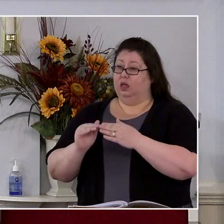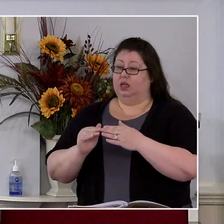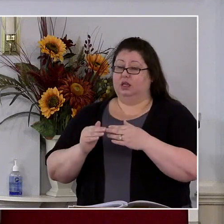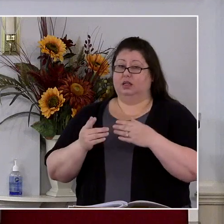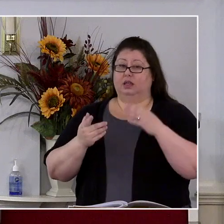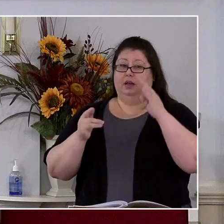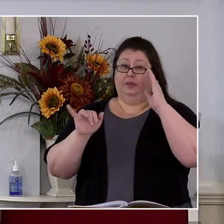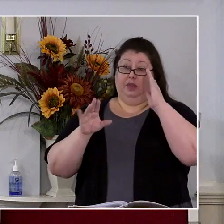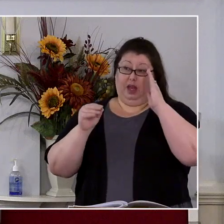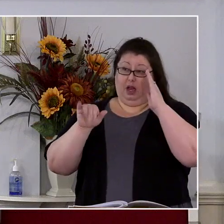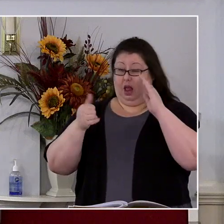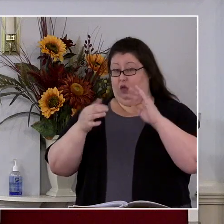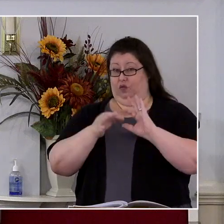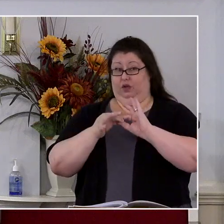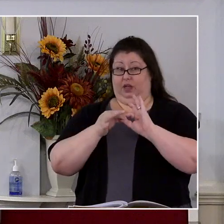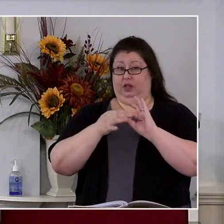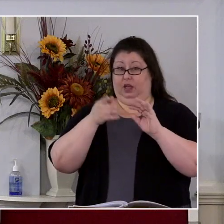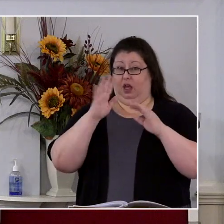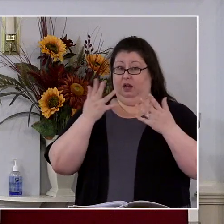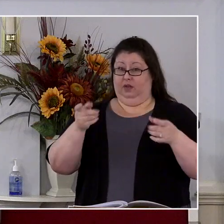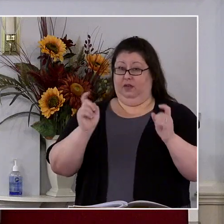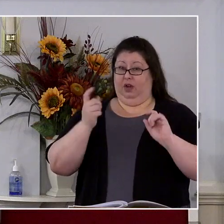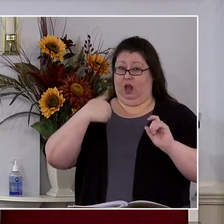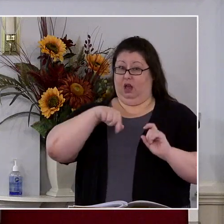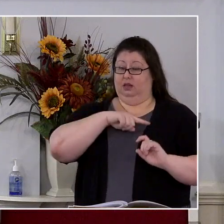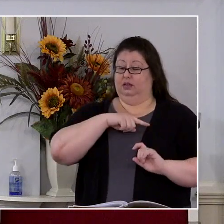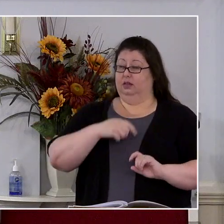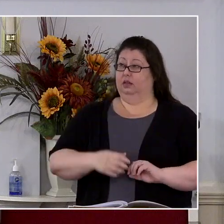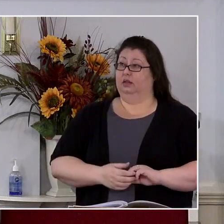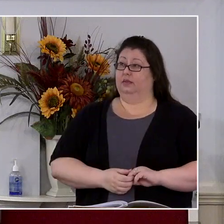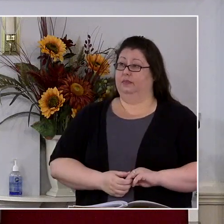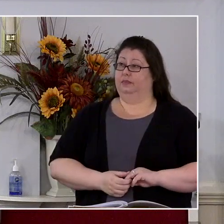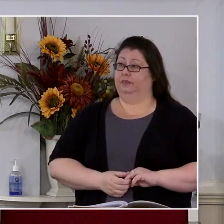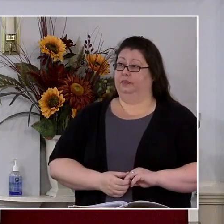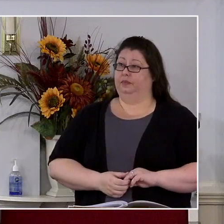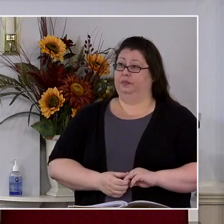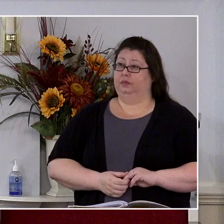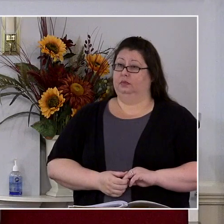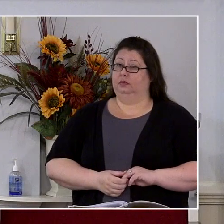in the other relationships God has given us.